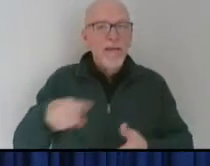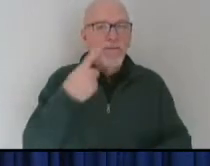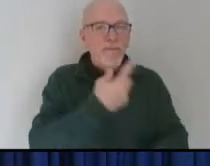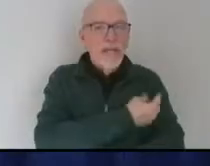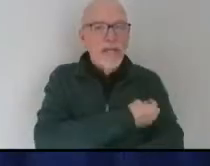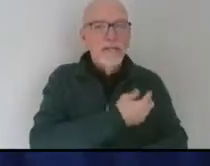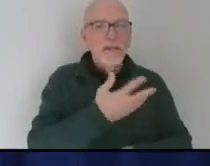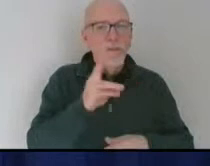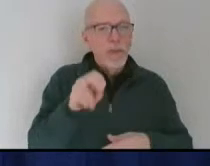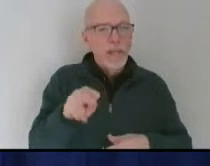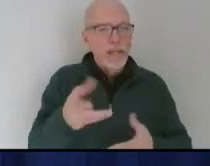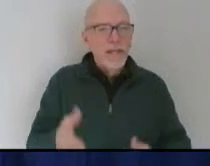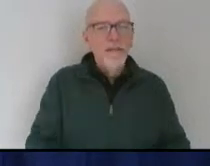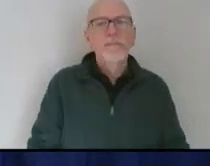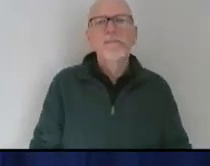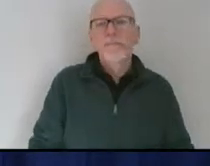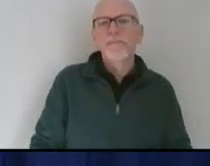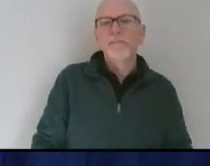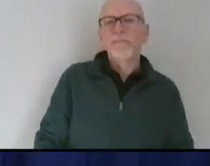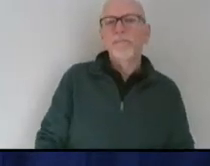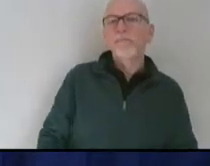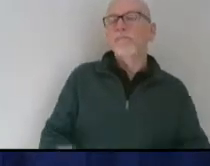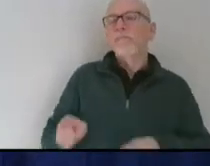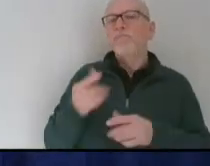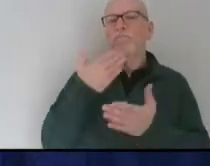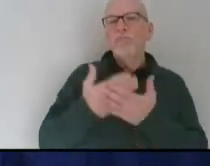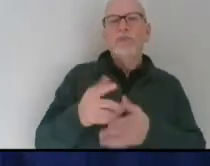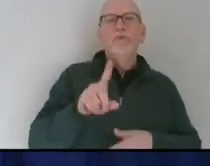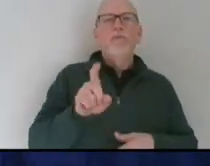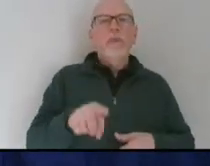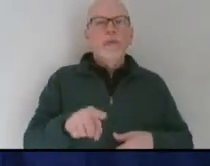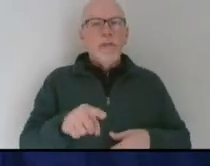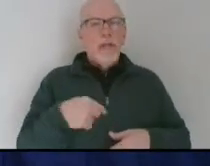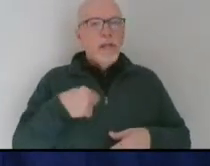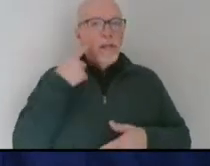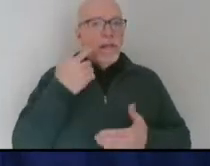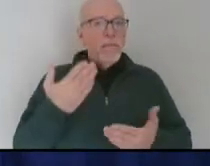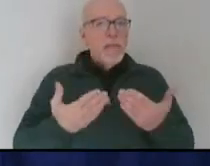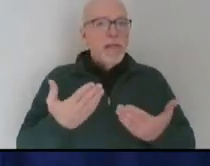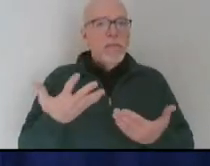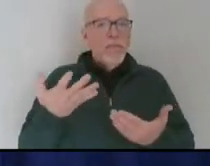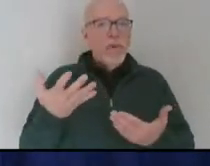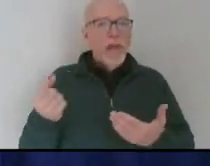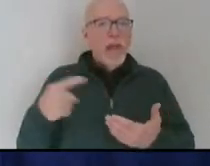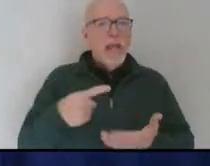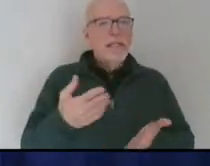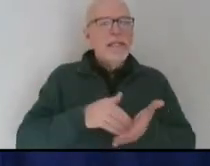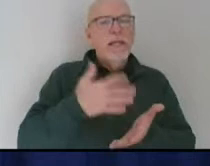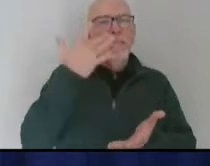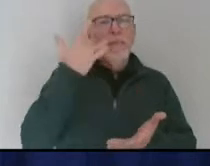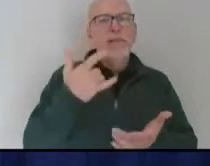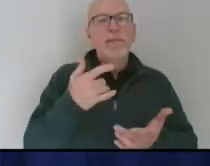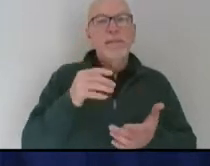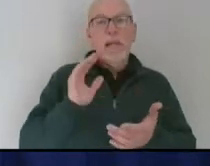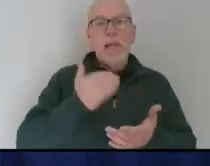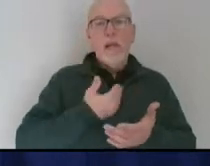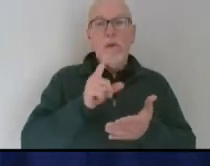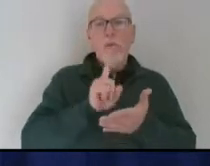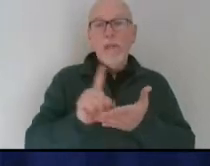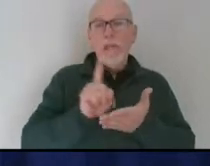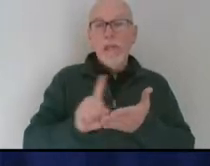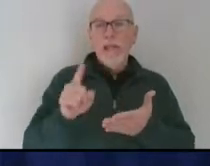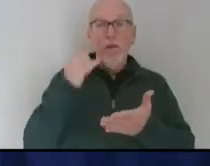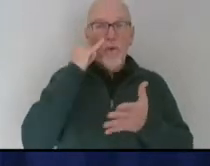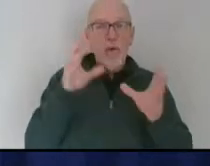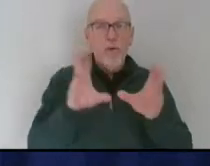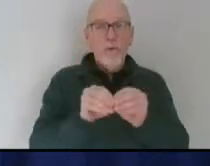vaccinated? I think that's a great question, and I think that they might want to ask back, because we, in our weekly calls with